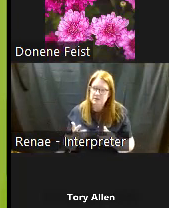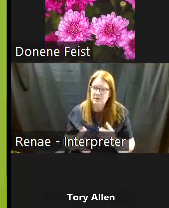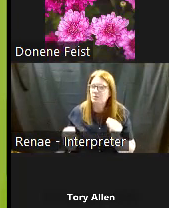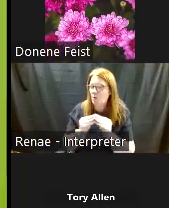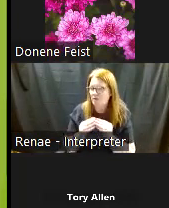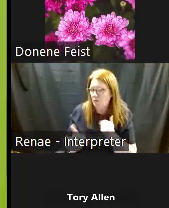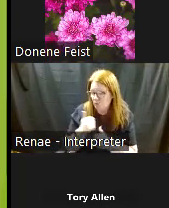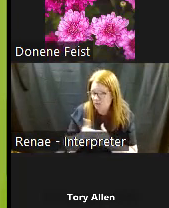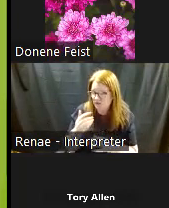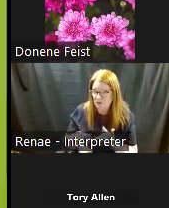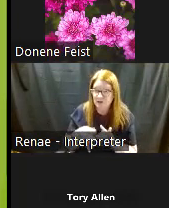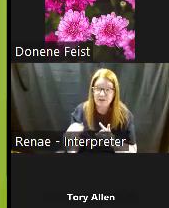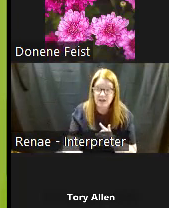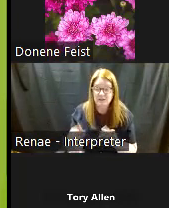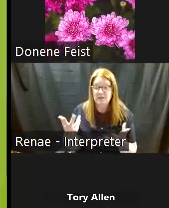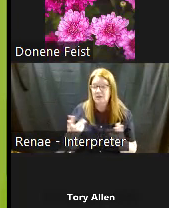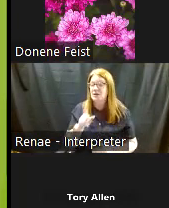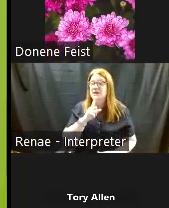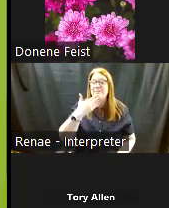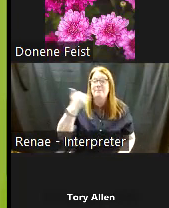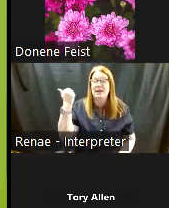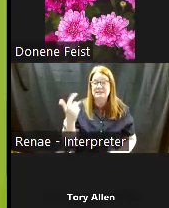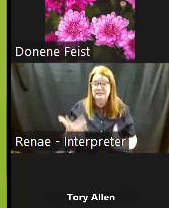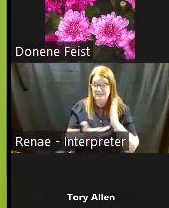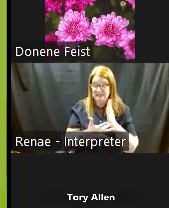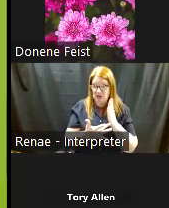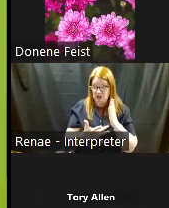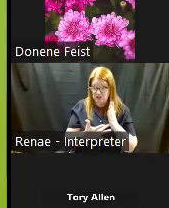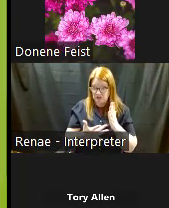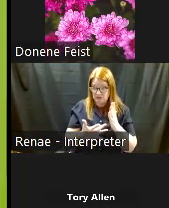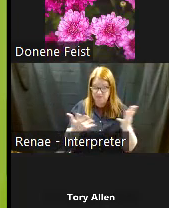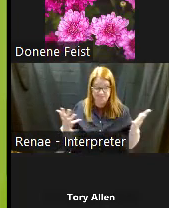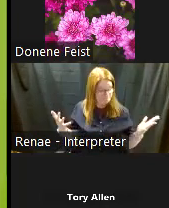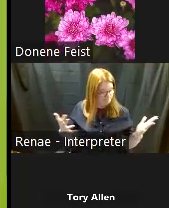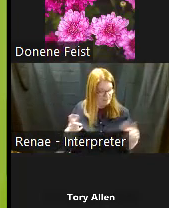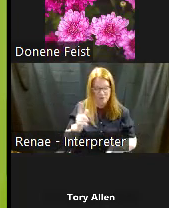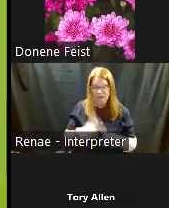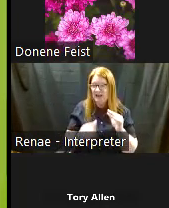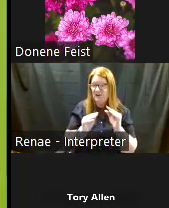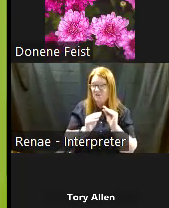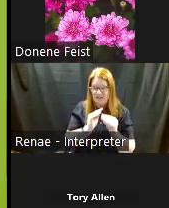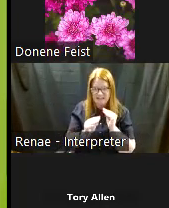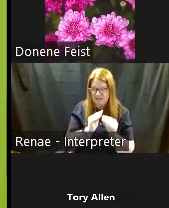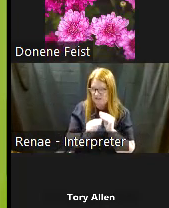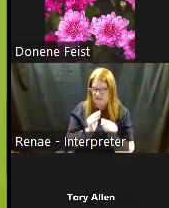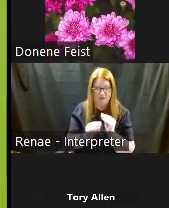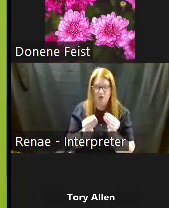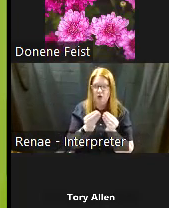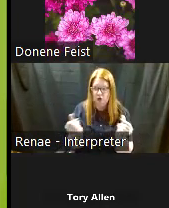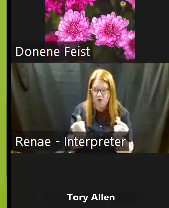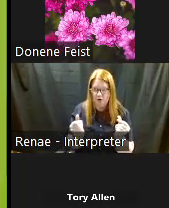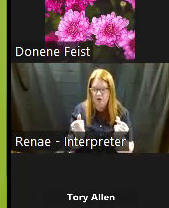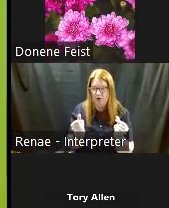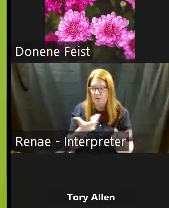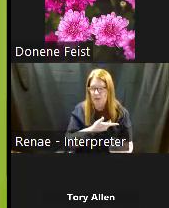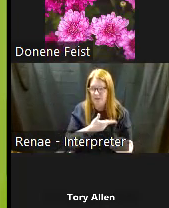for delays. And even with the absolute best technology out there right now, we do not fix or cure anything about baby's hearing system